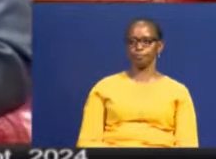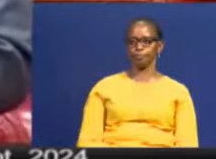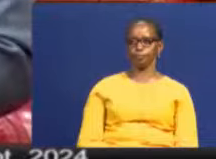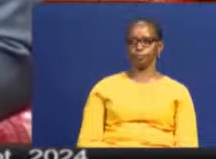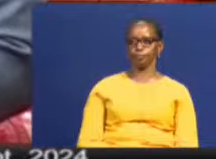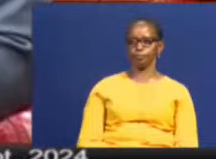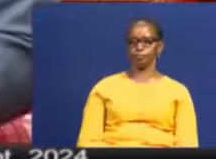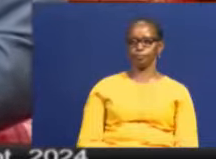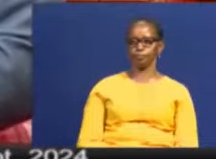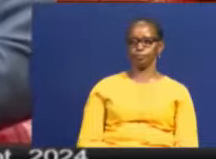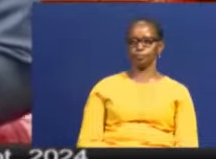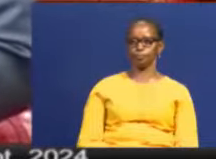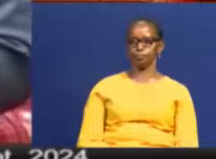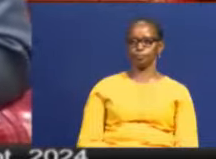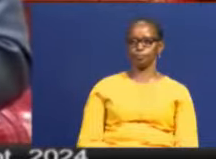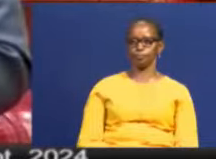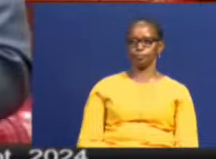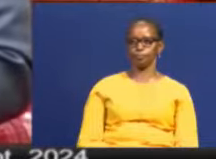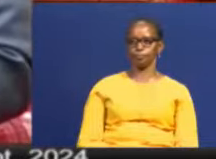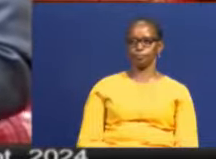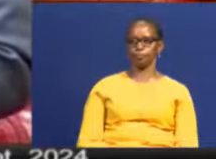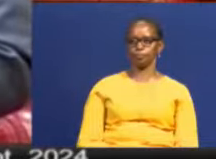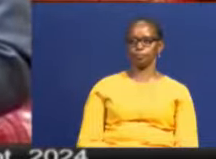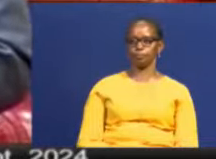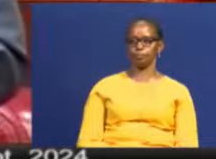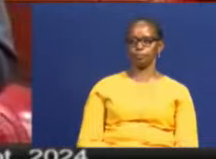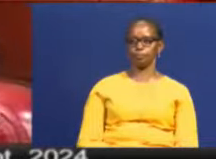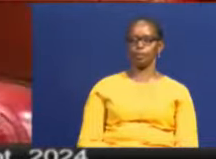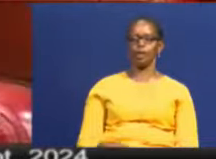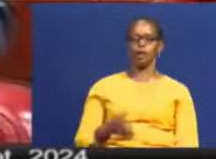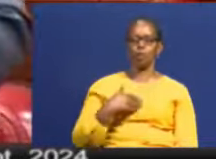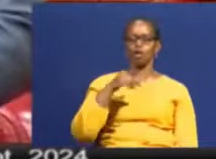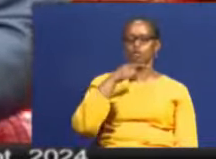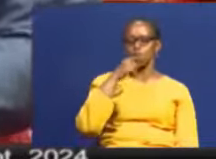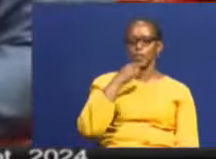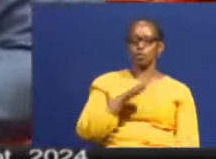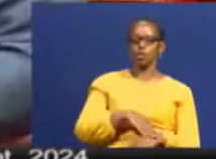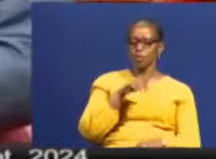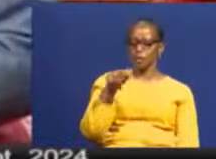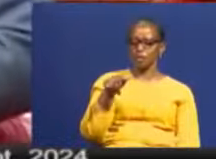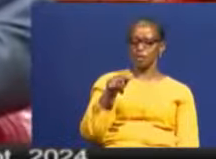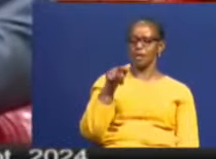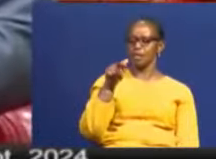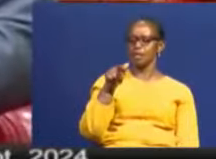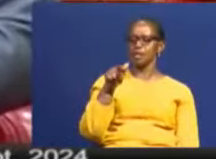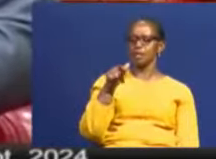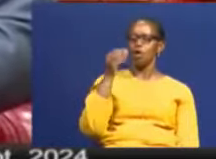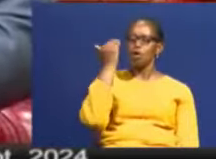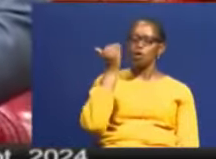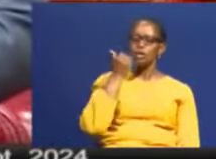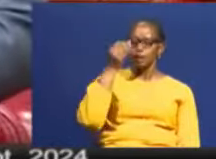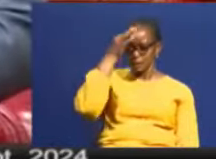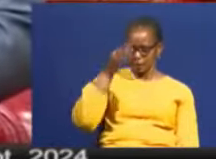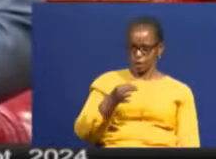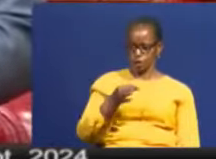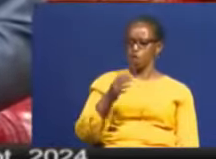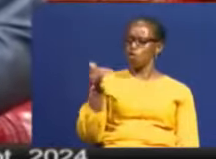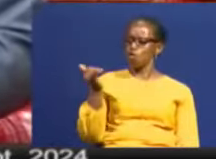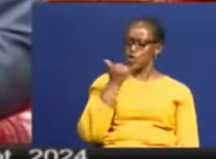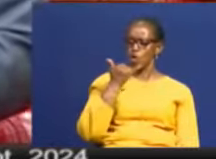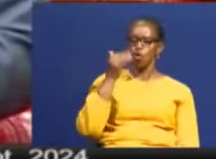this very wrong judgment which has been passed against NGCDF. Madam Speaker, I